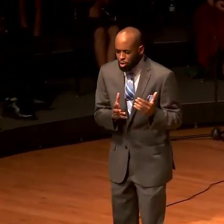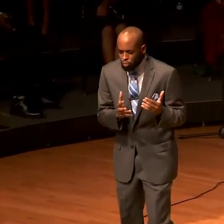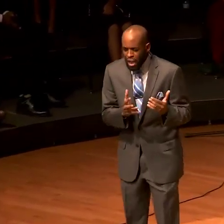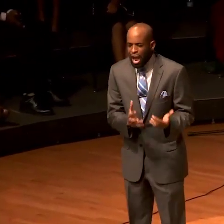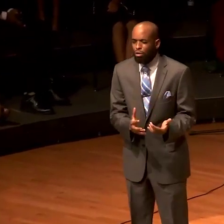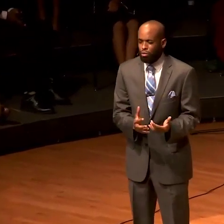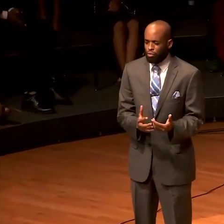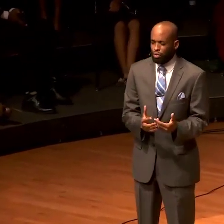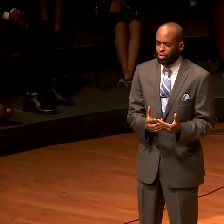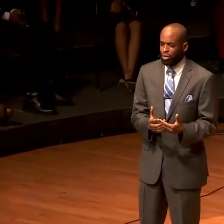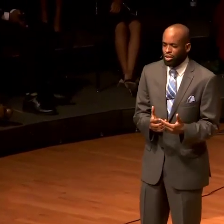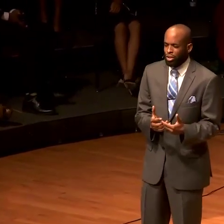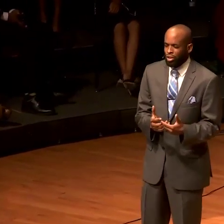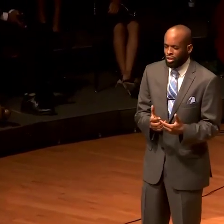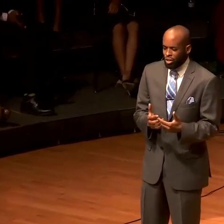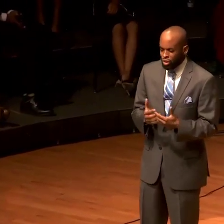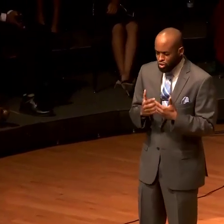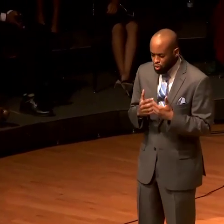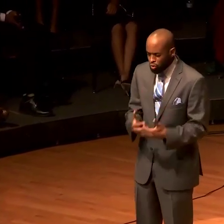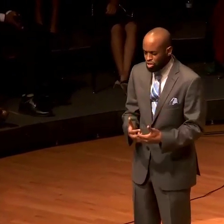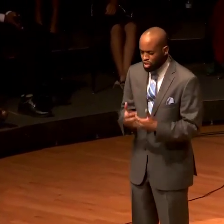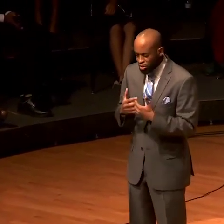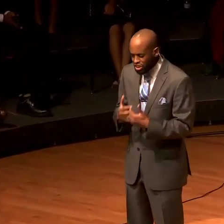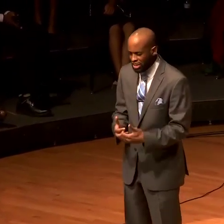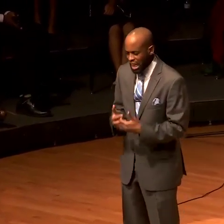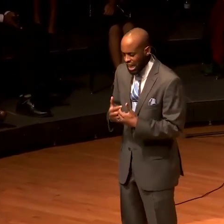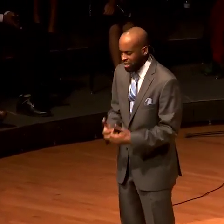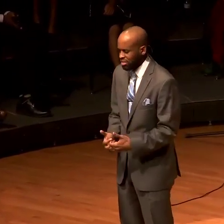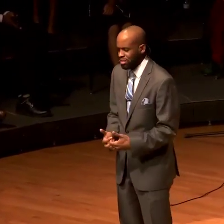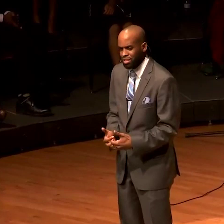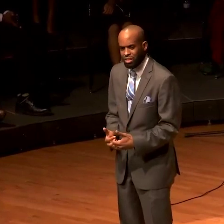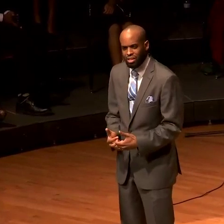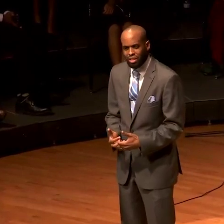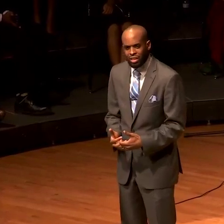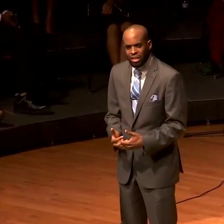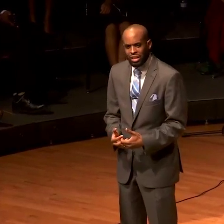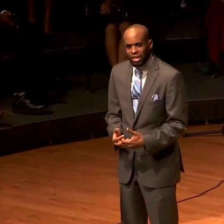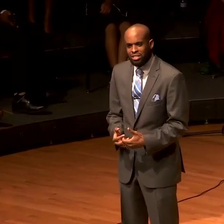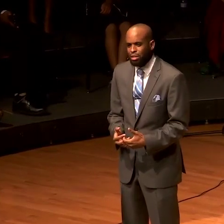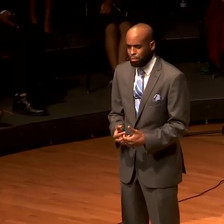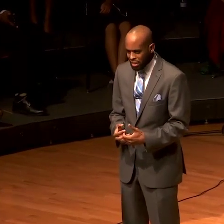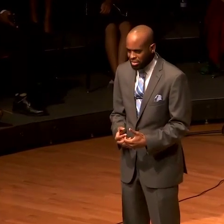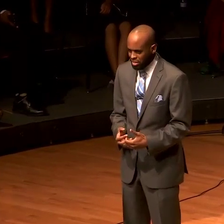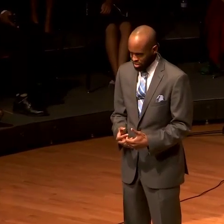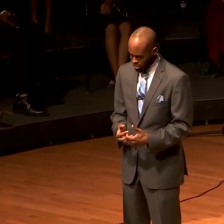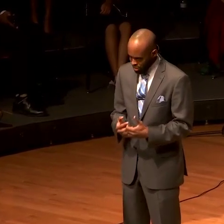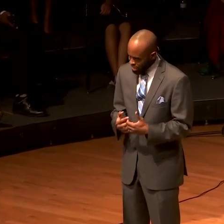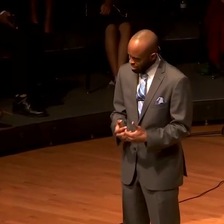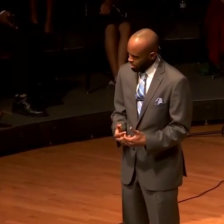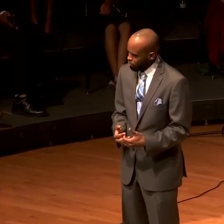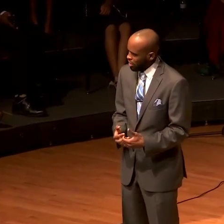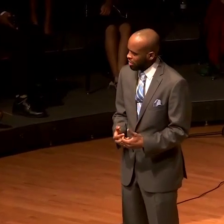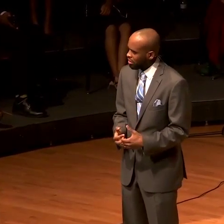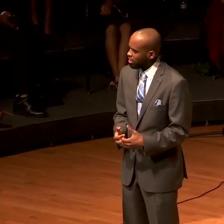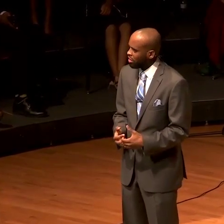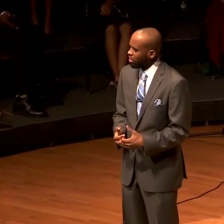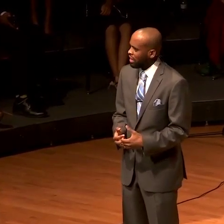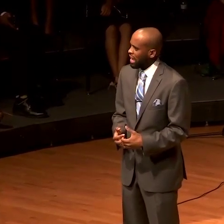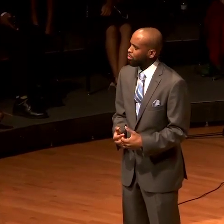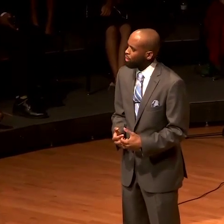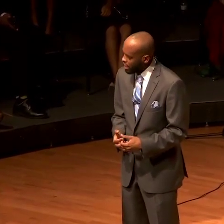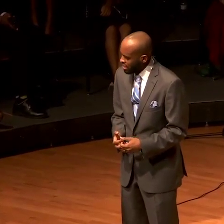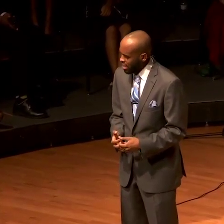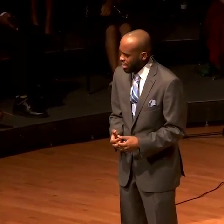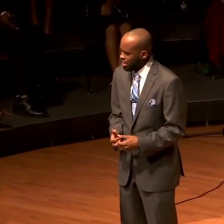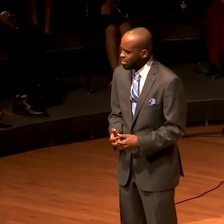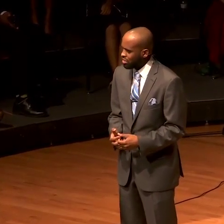One of the most powerful tools a Christian has is the ability to look at someone